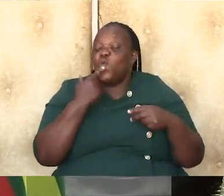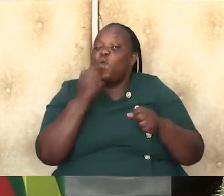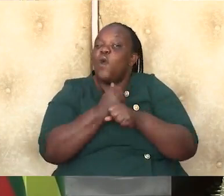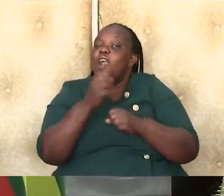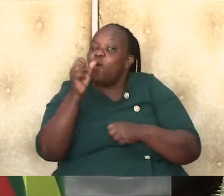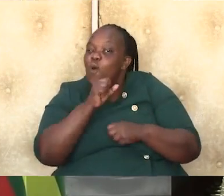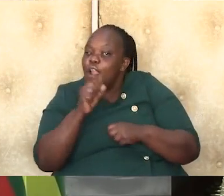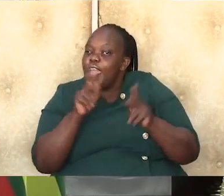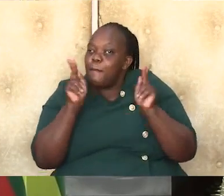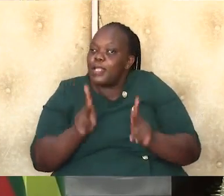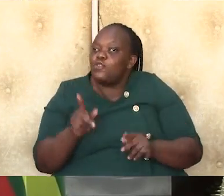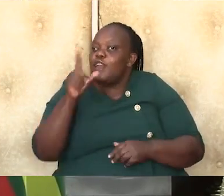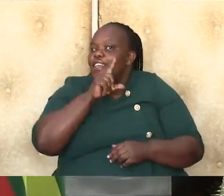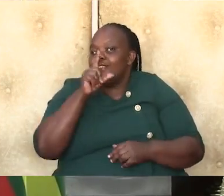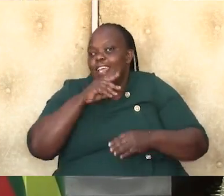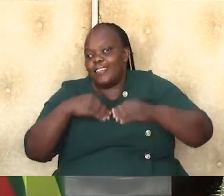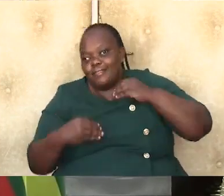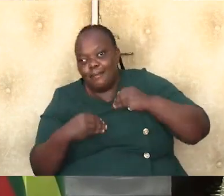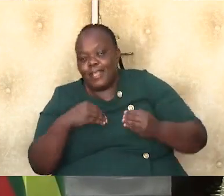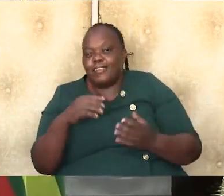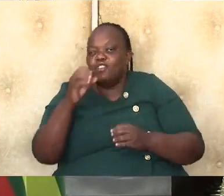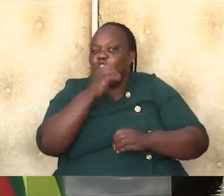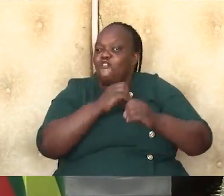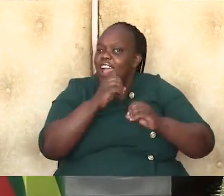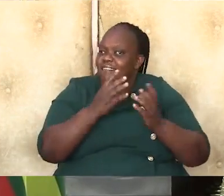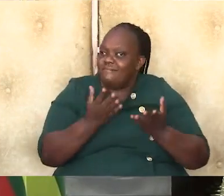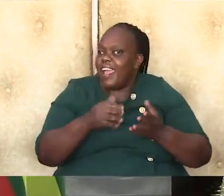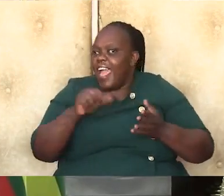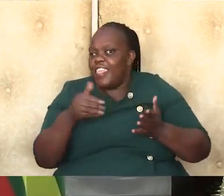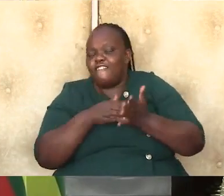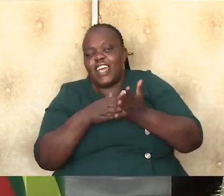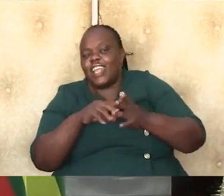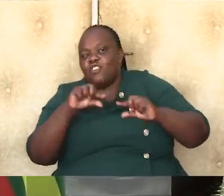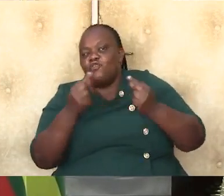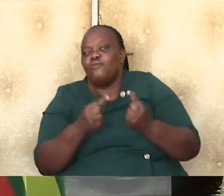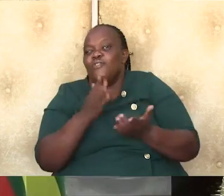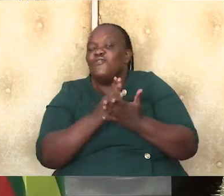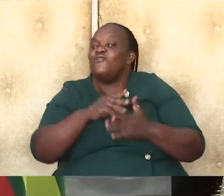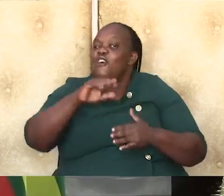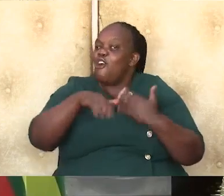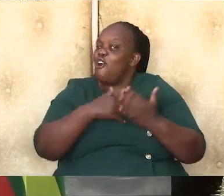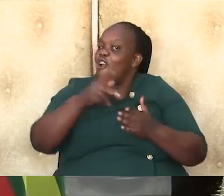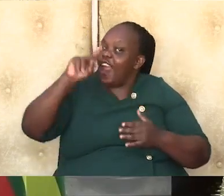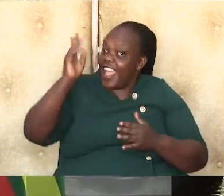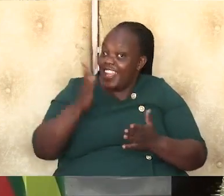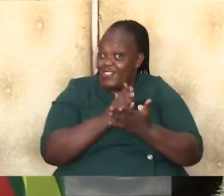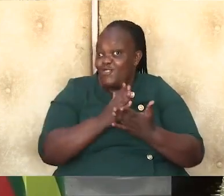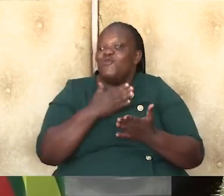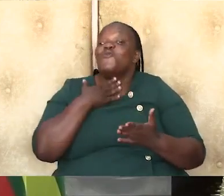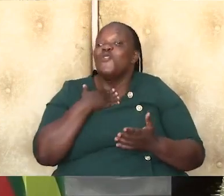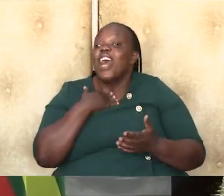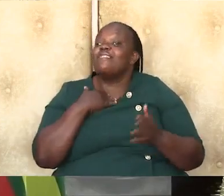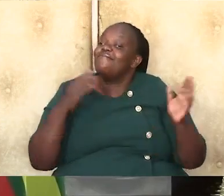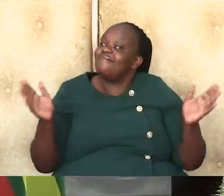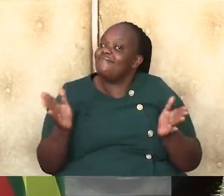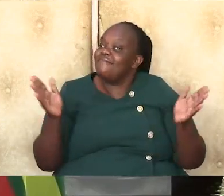citizen, may be a person with severe disability, may be an orphan, and all other vulnerable groups. Wakenya wenzangu, tungependa